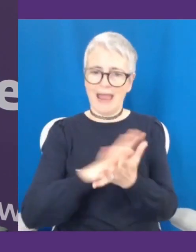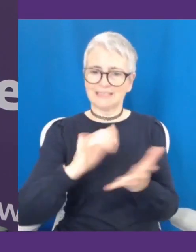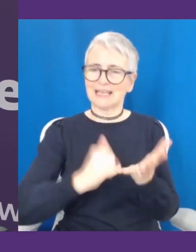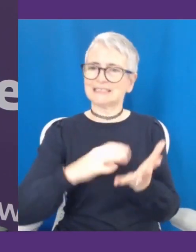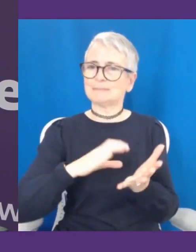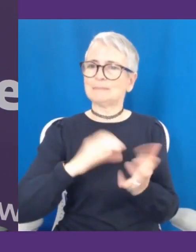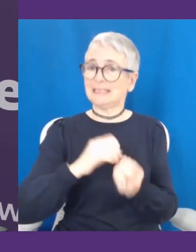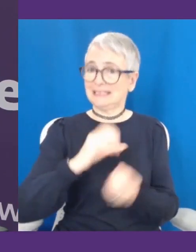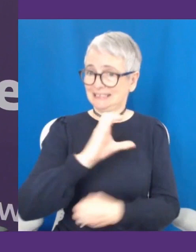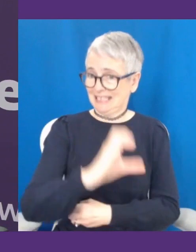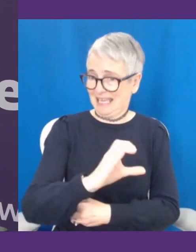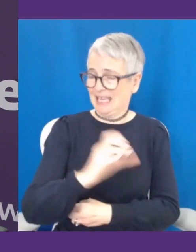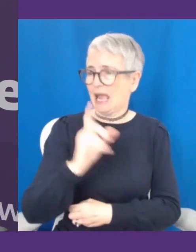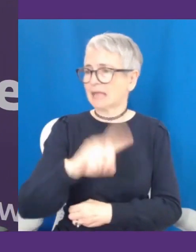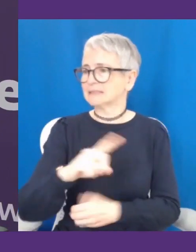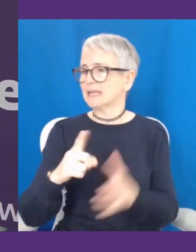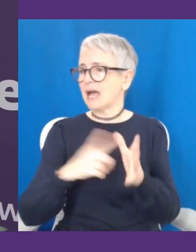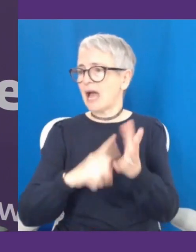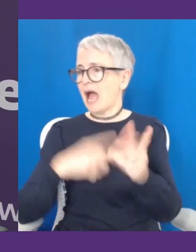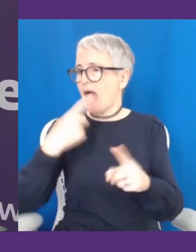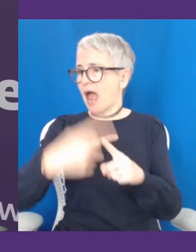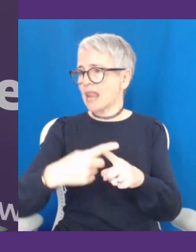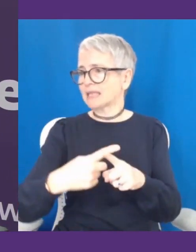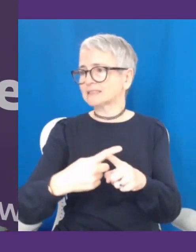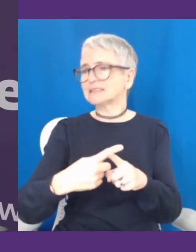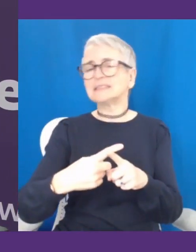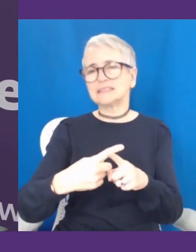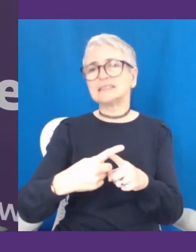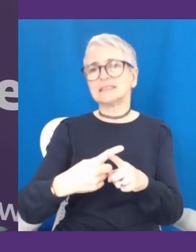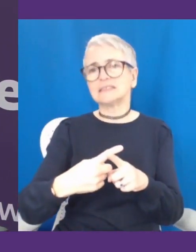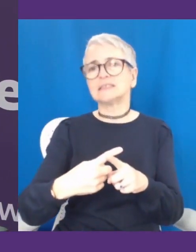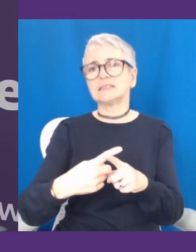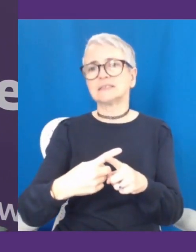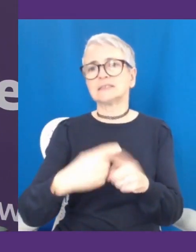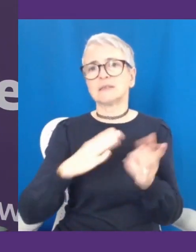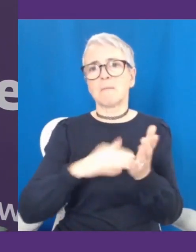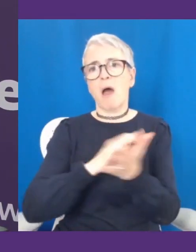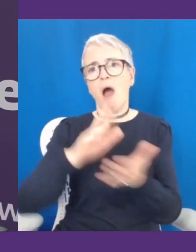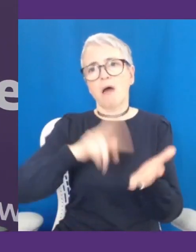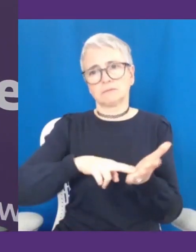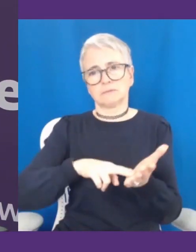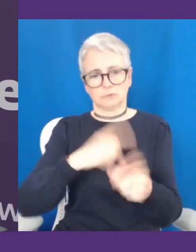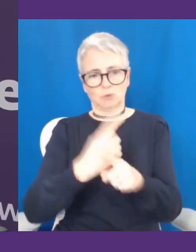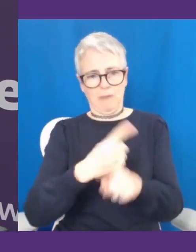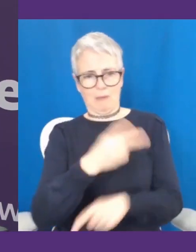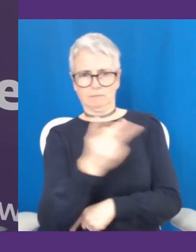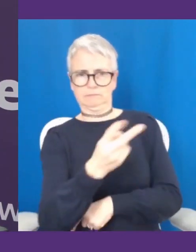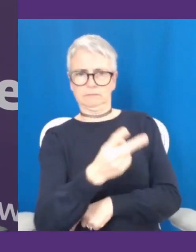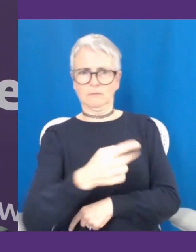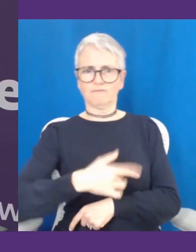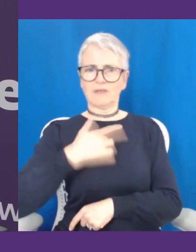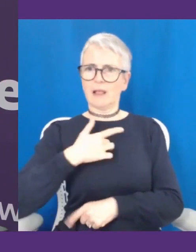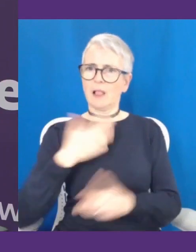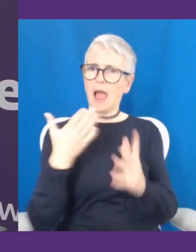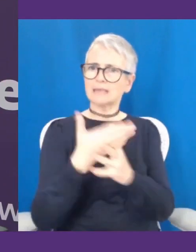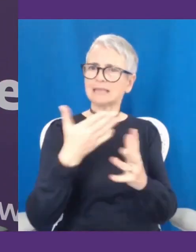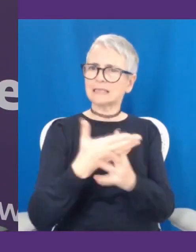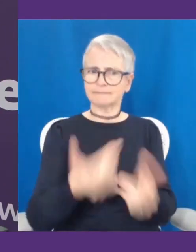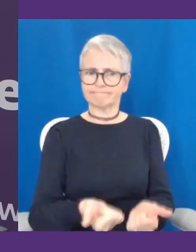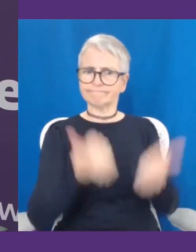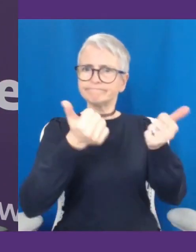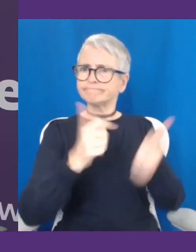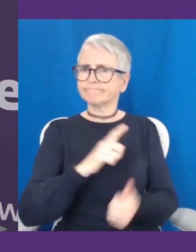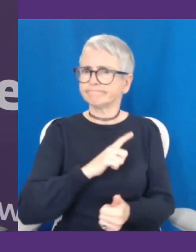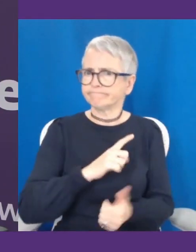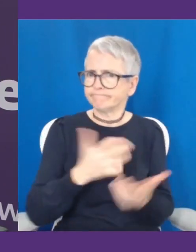CEO of Channel 4, talking about why they and their businesses invest in inclusion. I think it really sets the scene of exactly the stuff you're talking about,